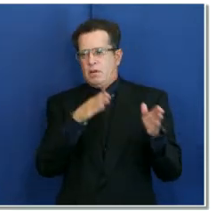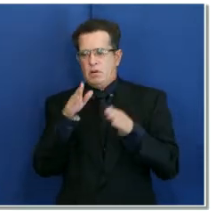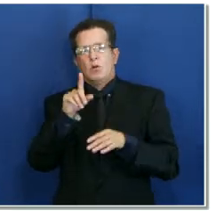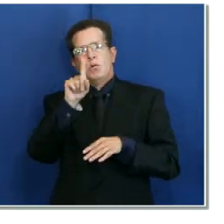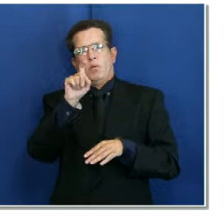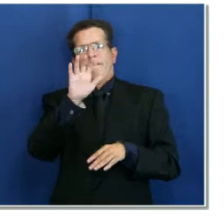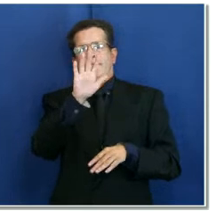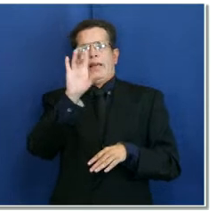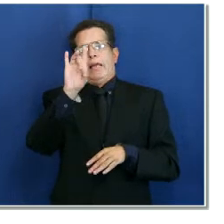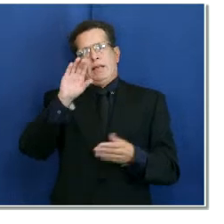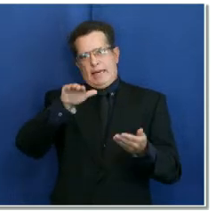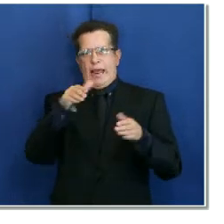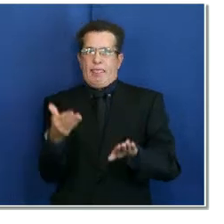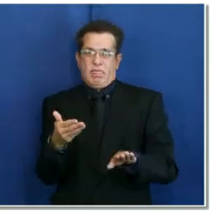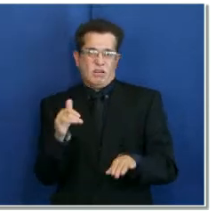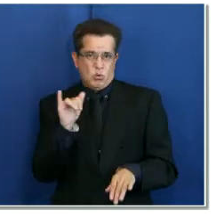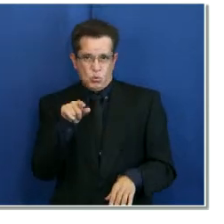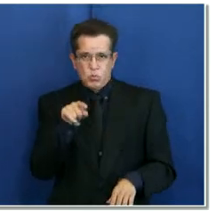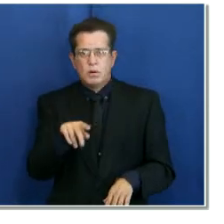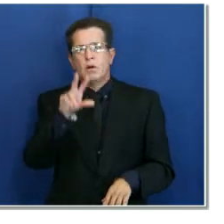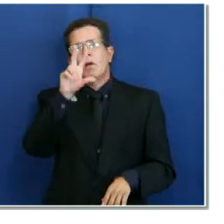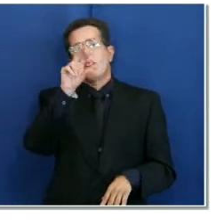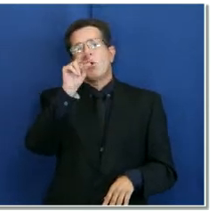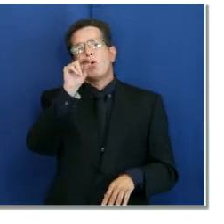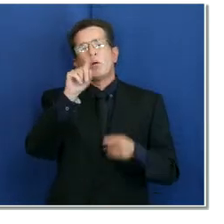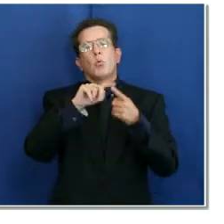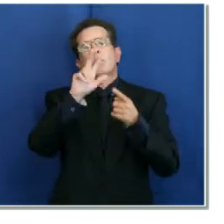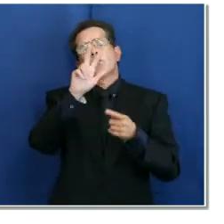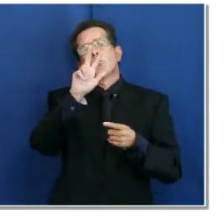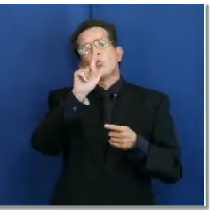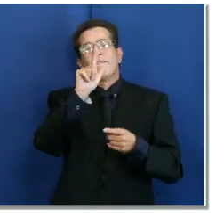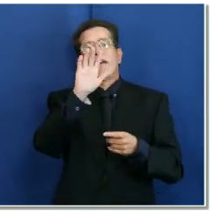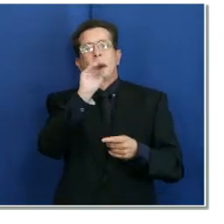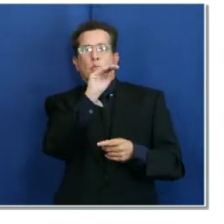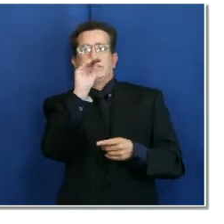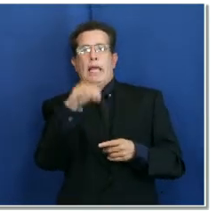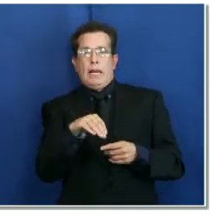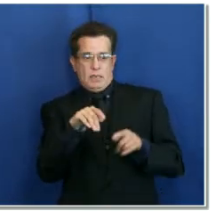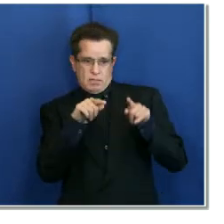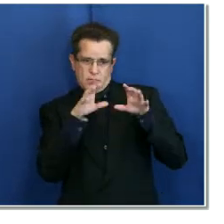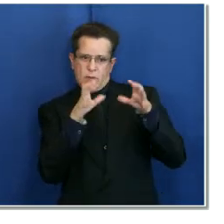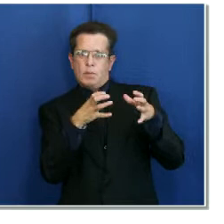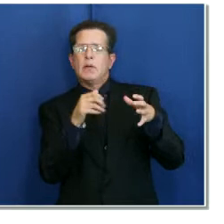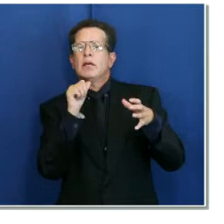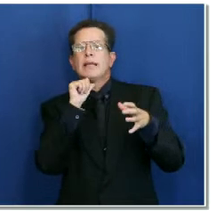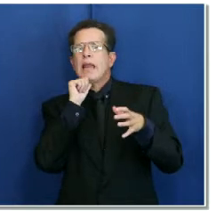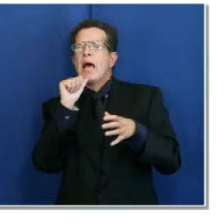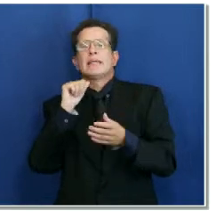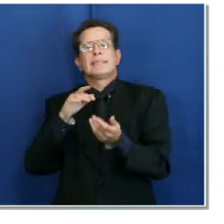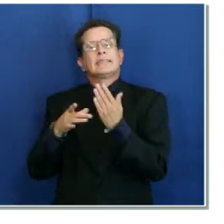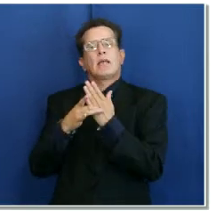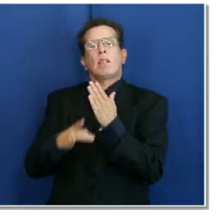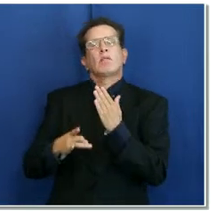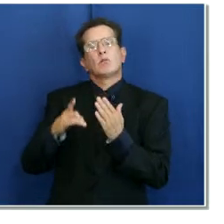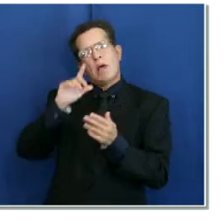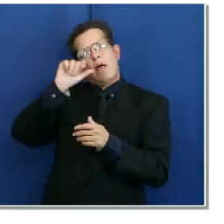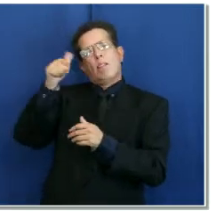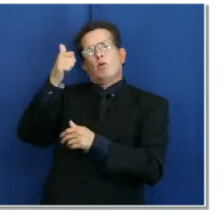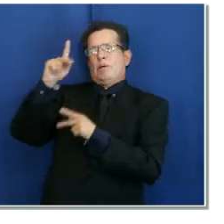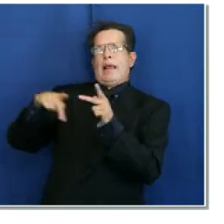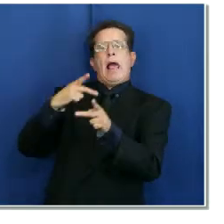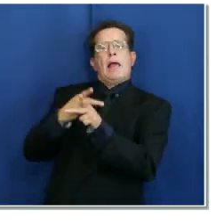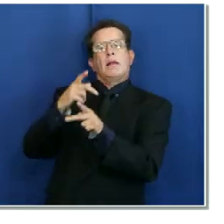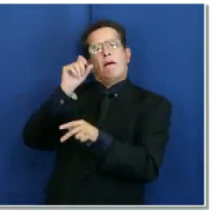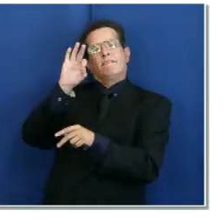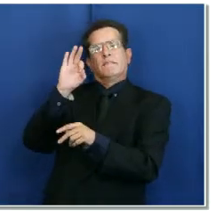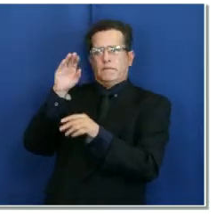deaths. 30 or 25% of the 120 active outbreaks are in non-skilled nursing facilities or other